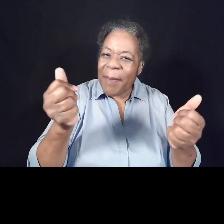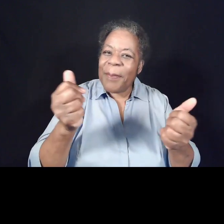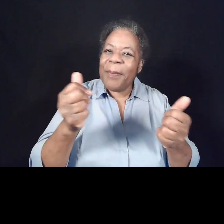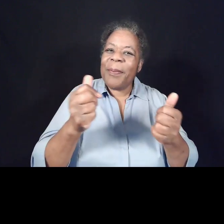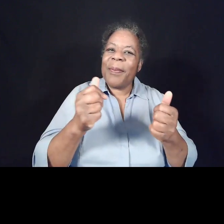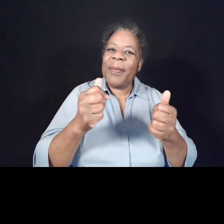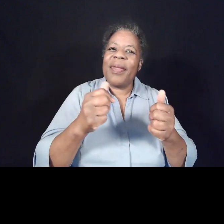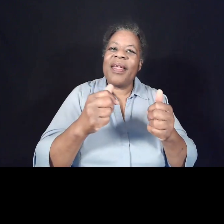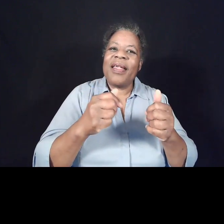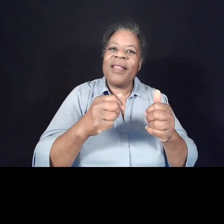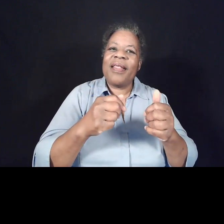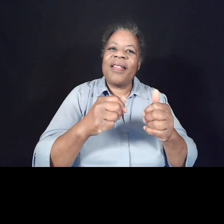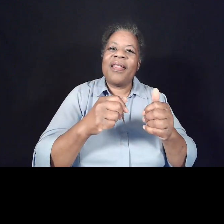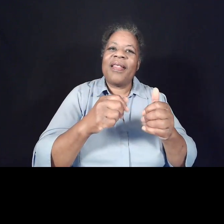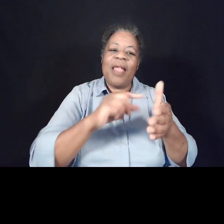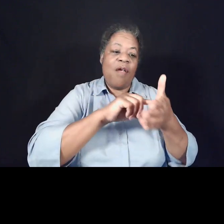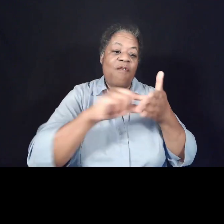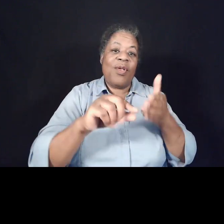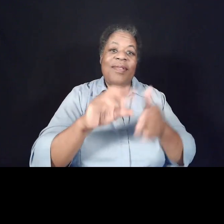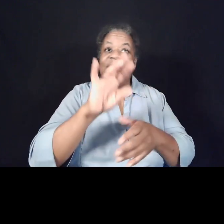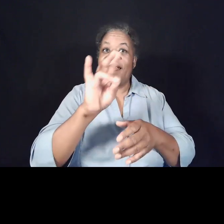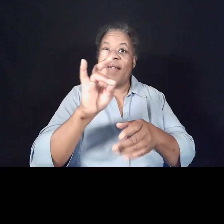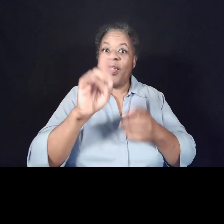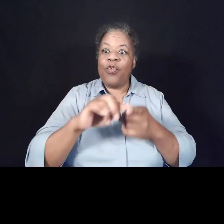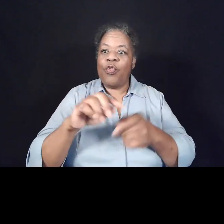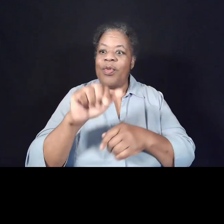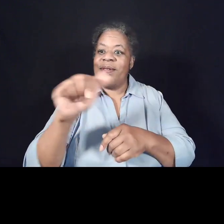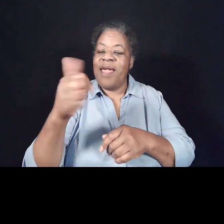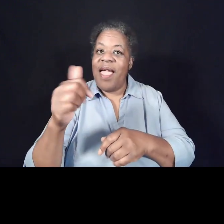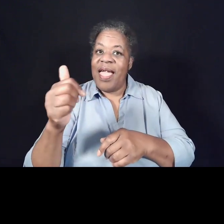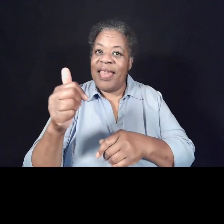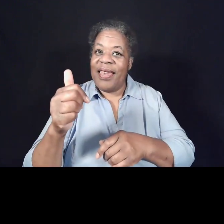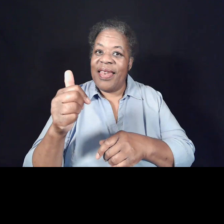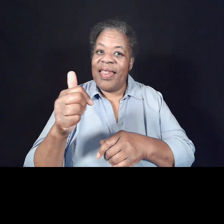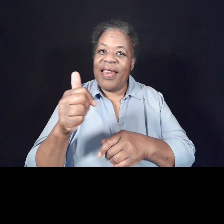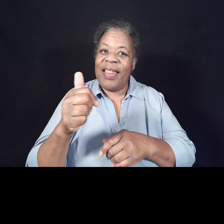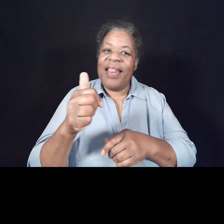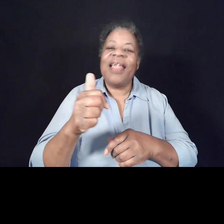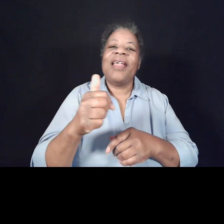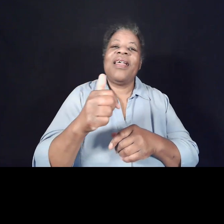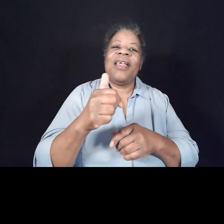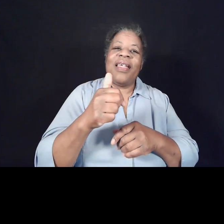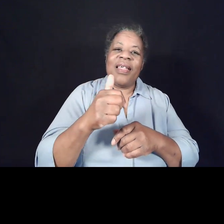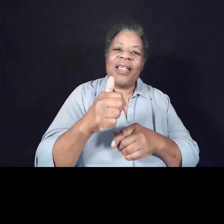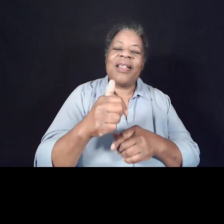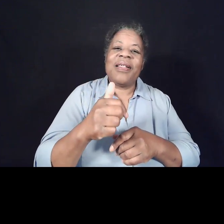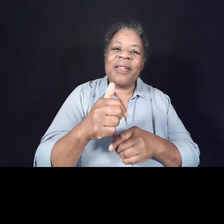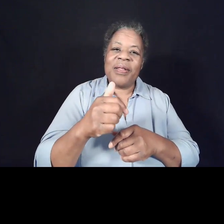jump down to verses 7 through 10 and discover Dr. James' prescription for a